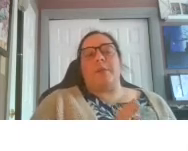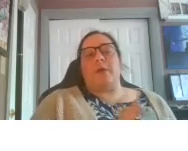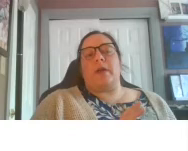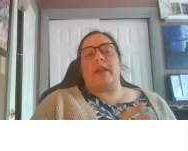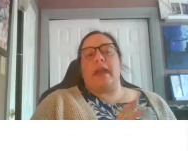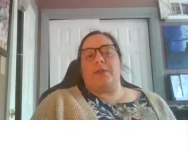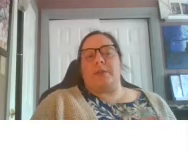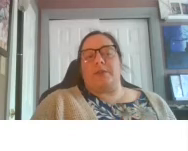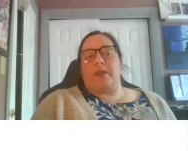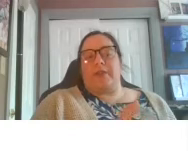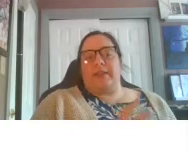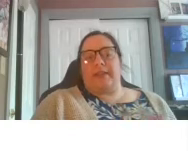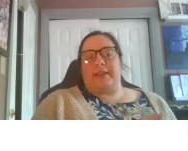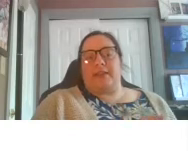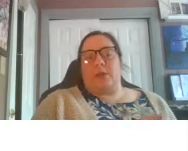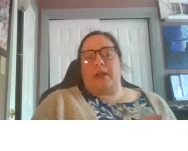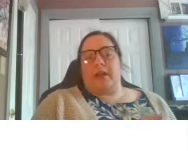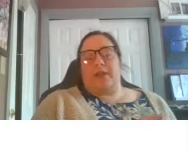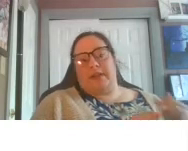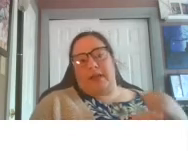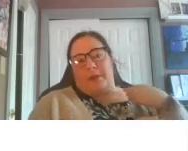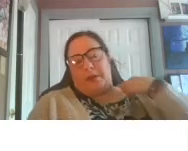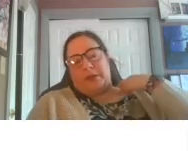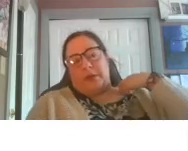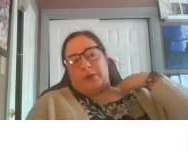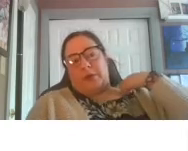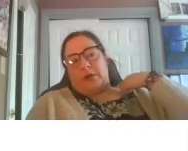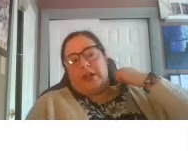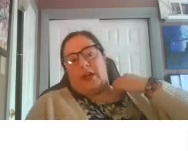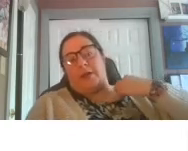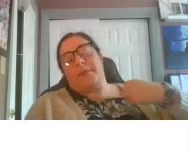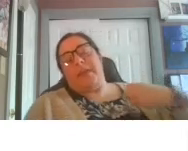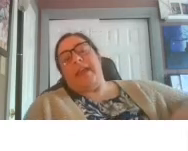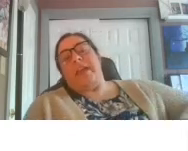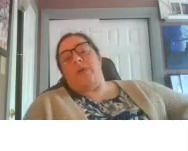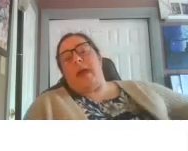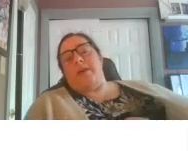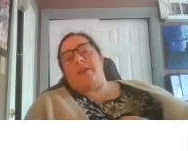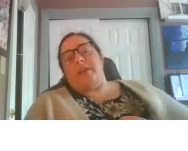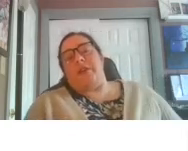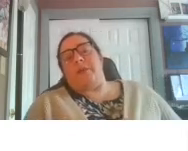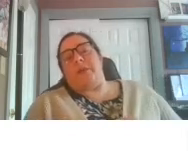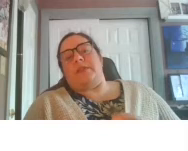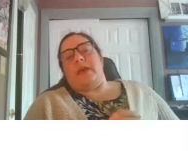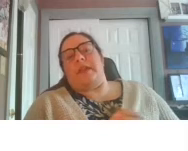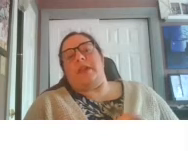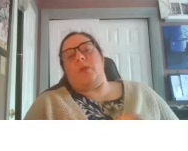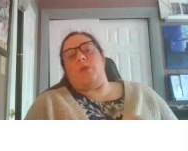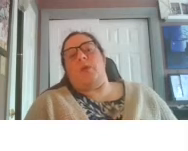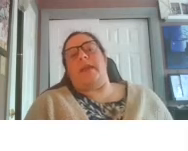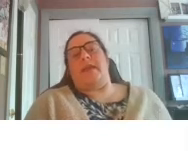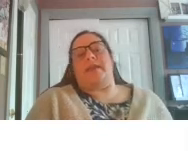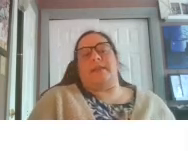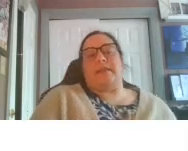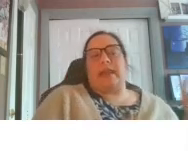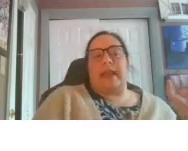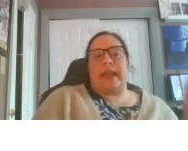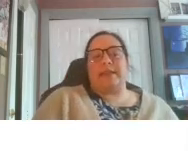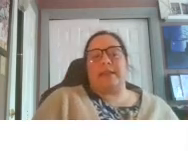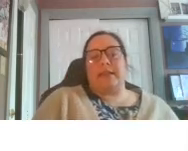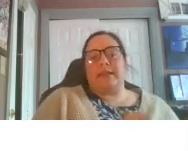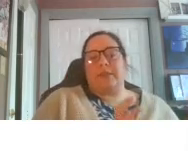if you're not reporting elder abuse, obviously that's the 1-800 number that we showed you earlier. If you have a concern about somebody who